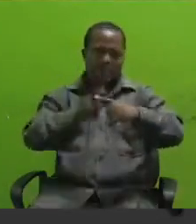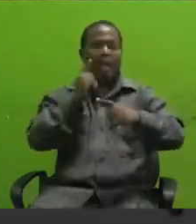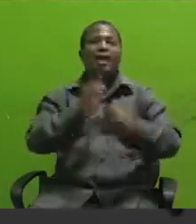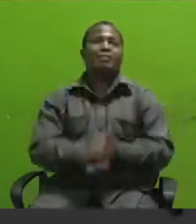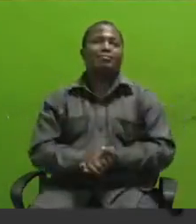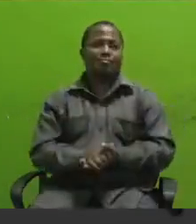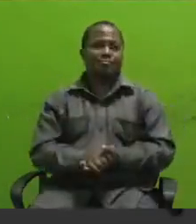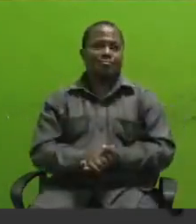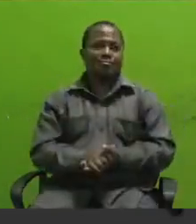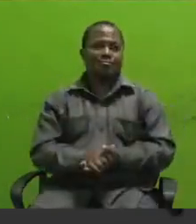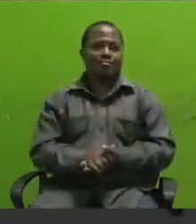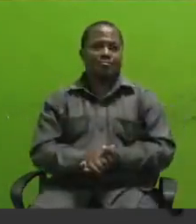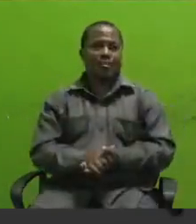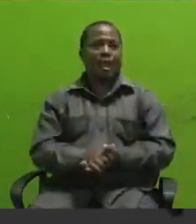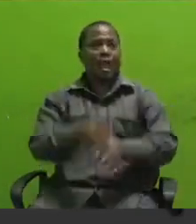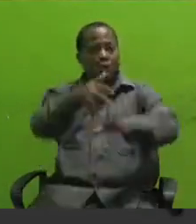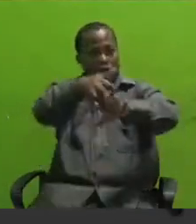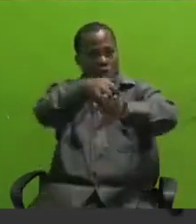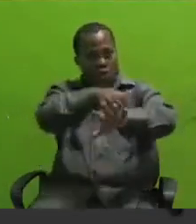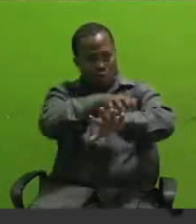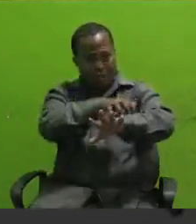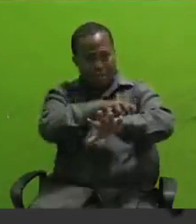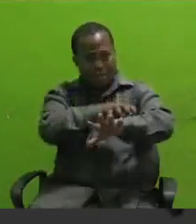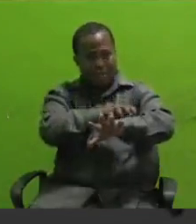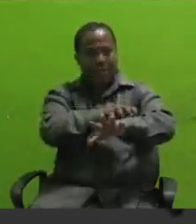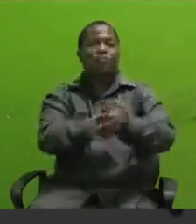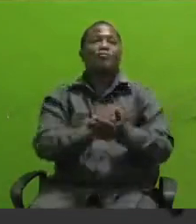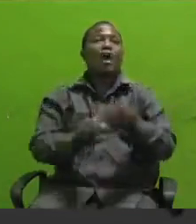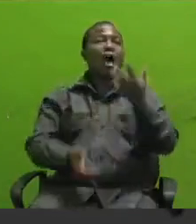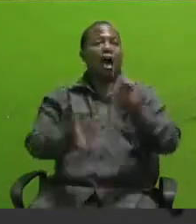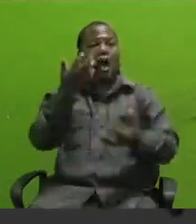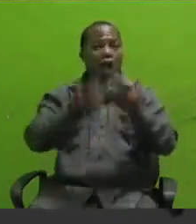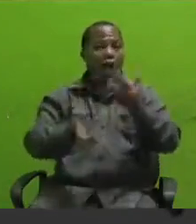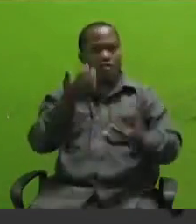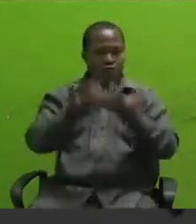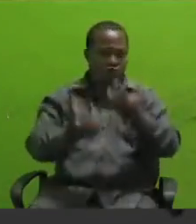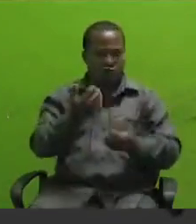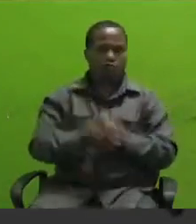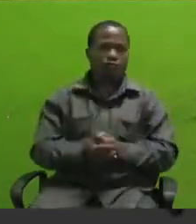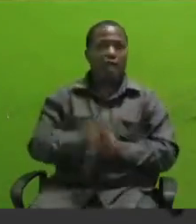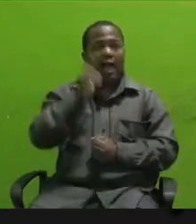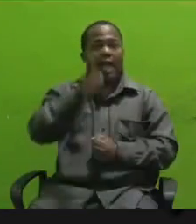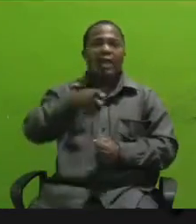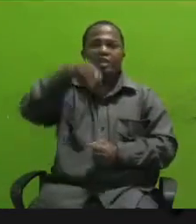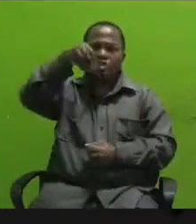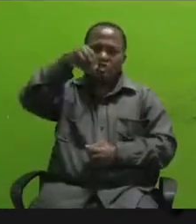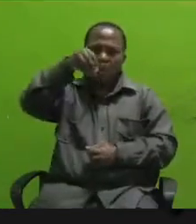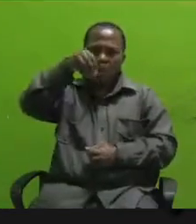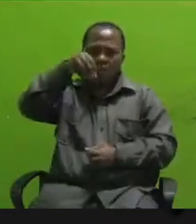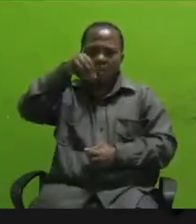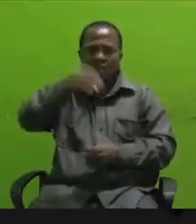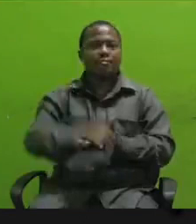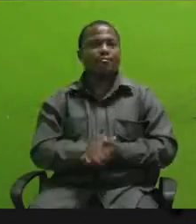corrosive, harmful, explosive, and toxic in the laboratory.